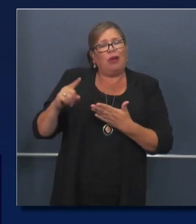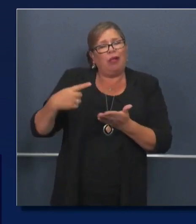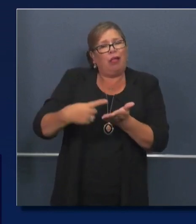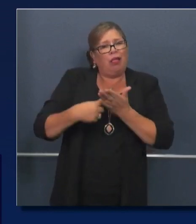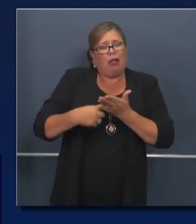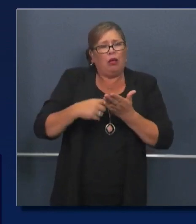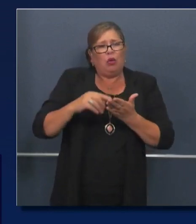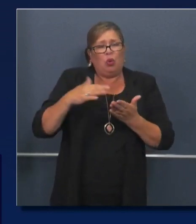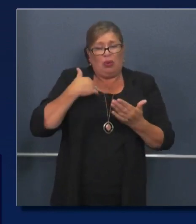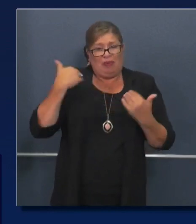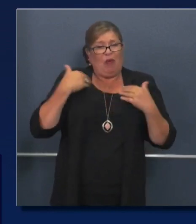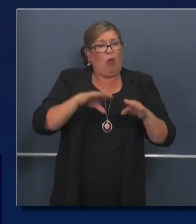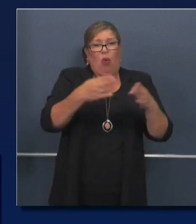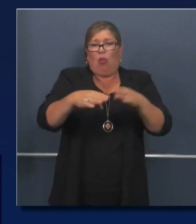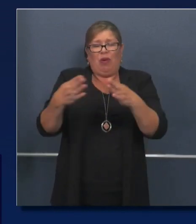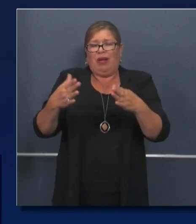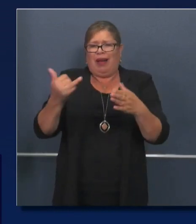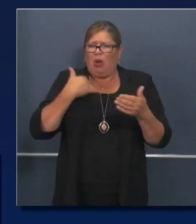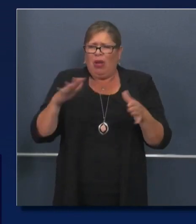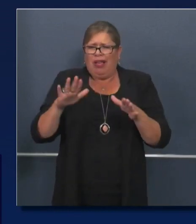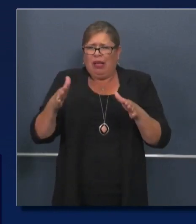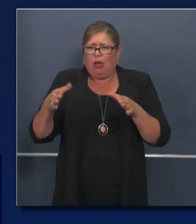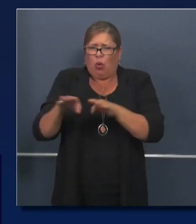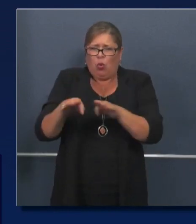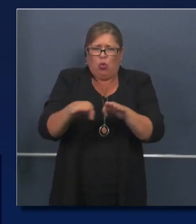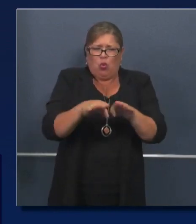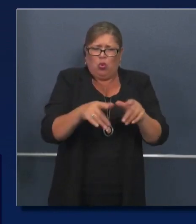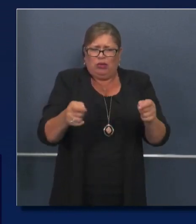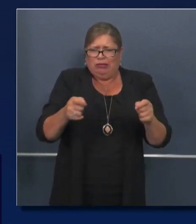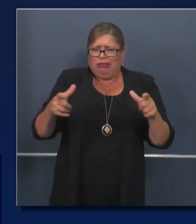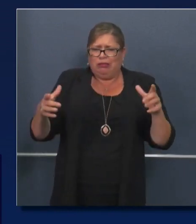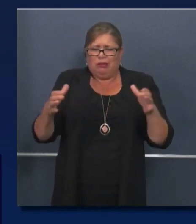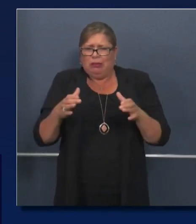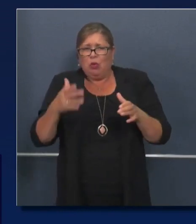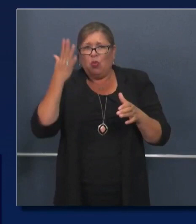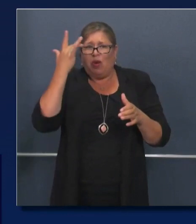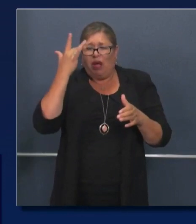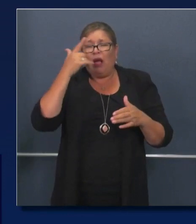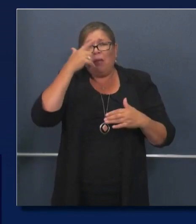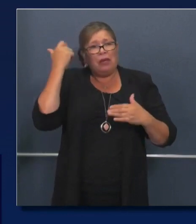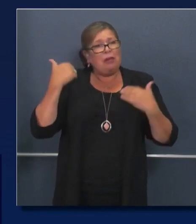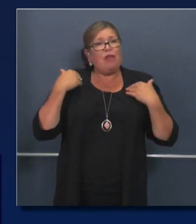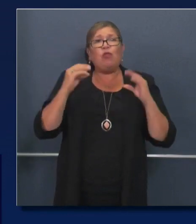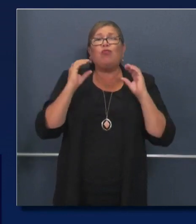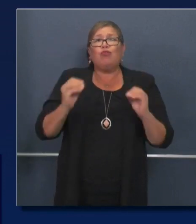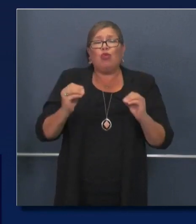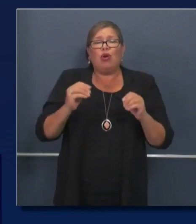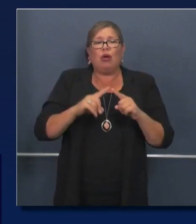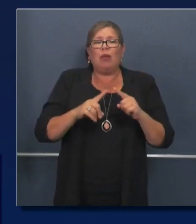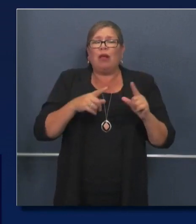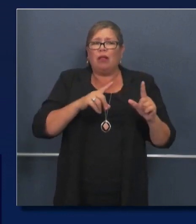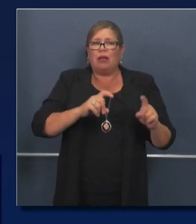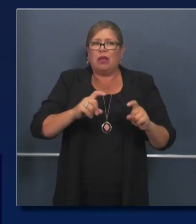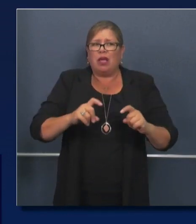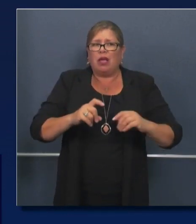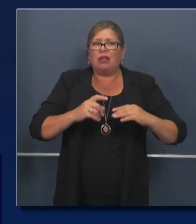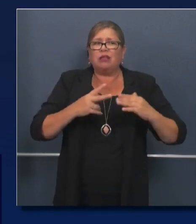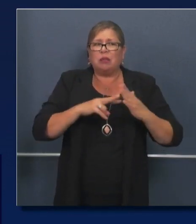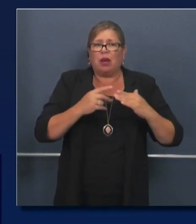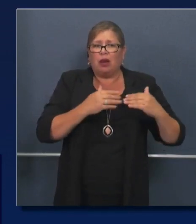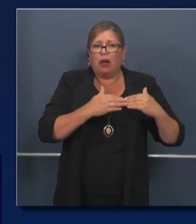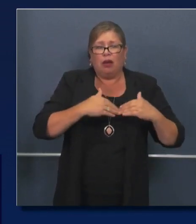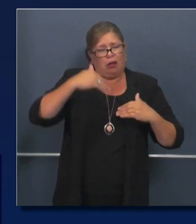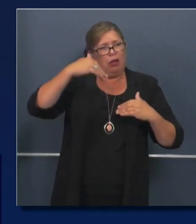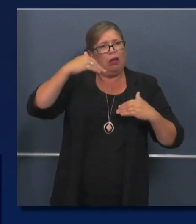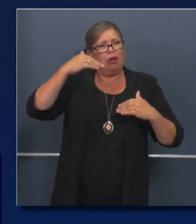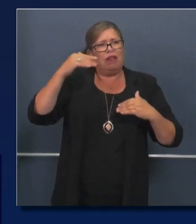were going to slow down, that they discovered 2 cases, that they did testing, found 3 others for a total of